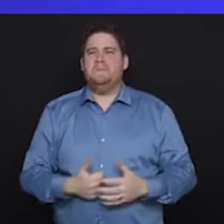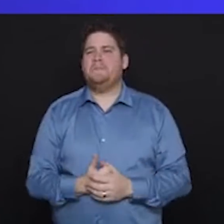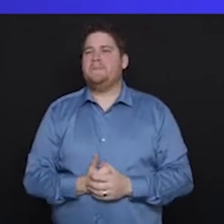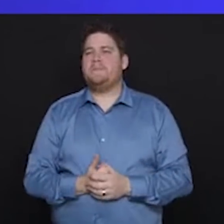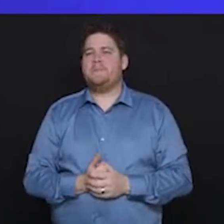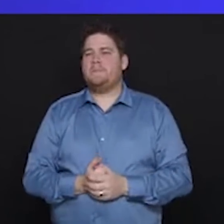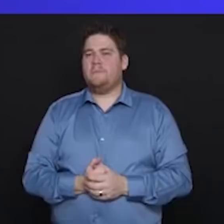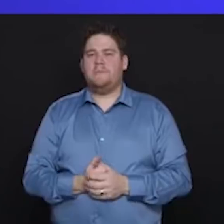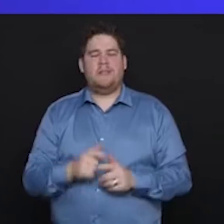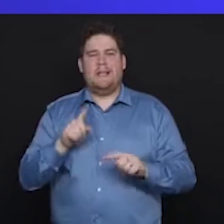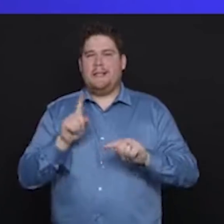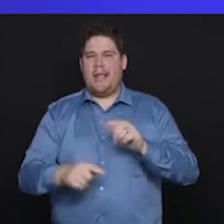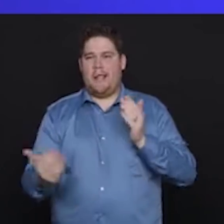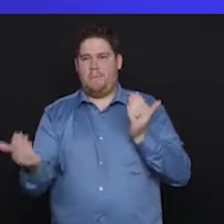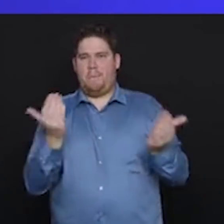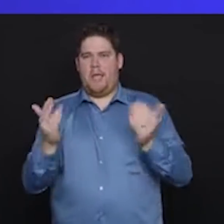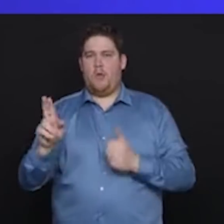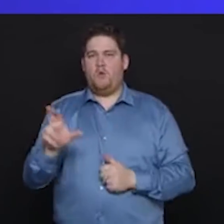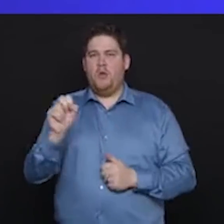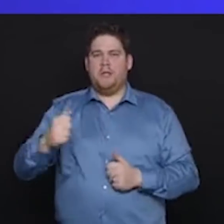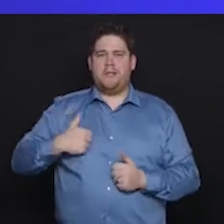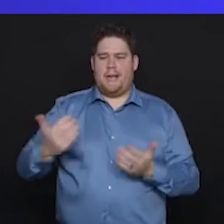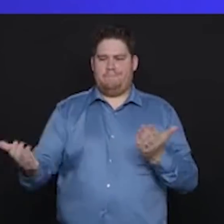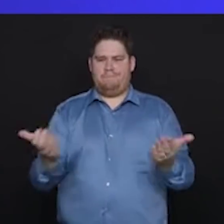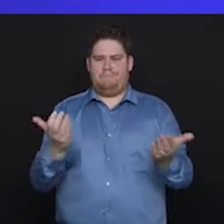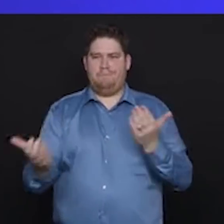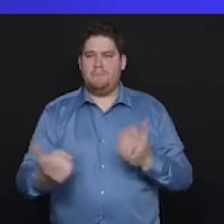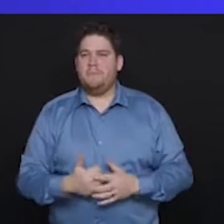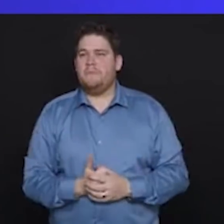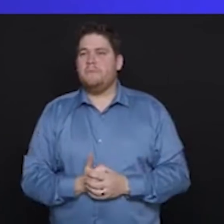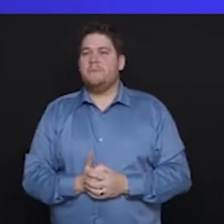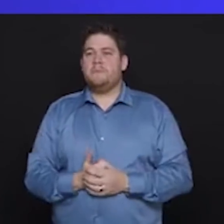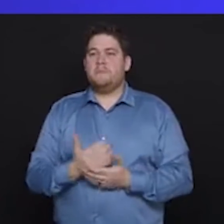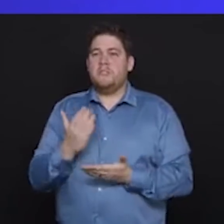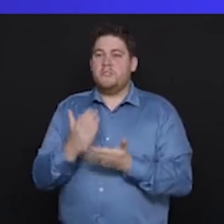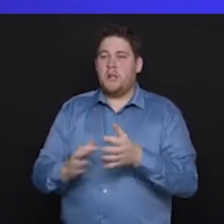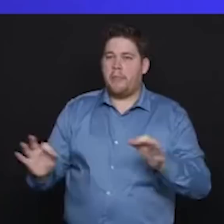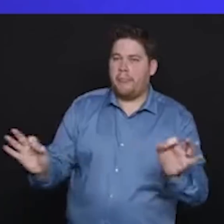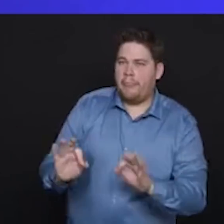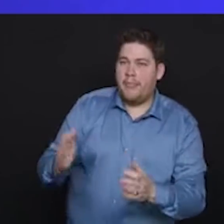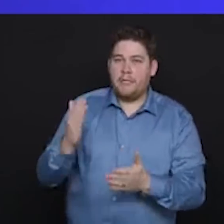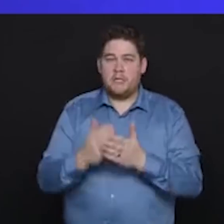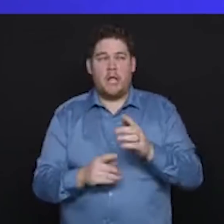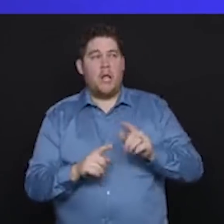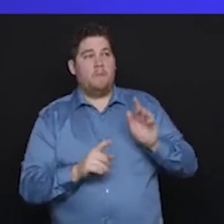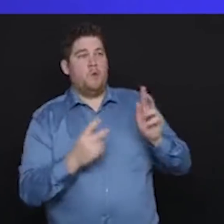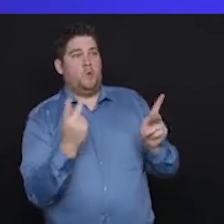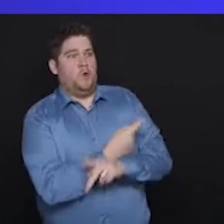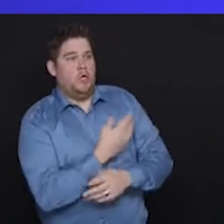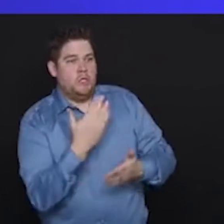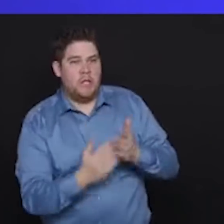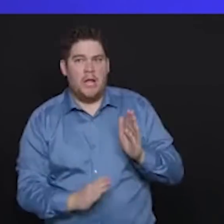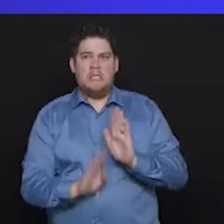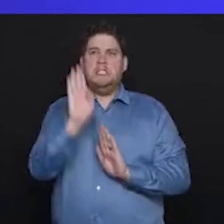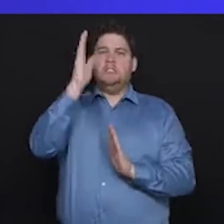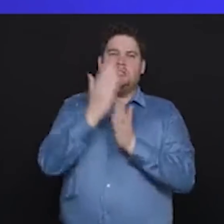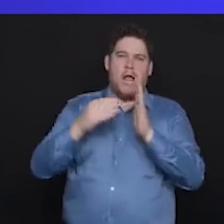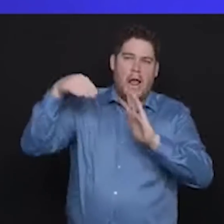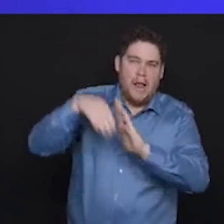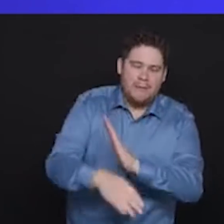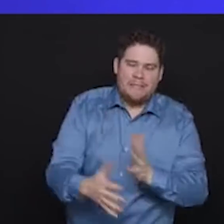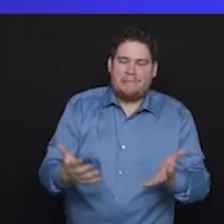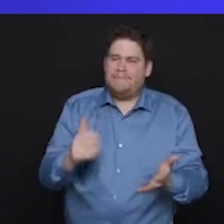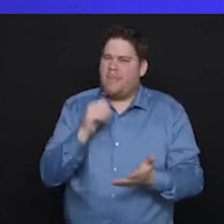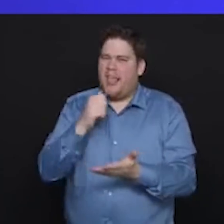much difference. I think the scenarios that we have, or I believe the scenarios that we have used, are ones that will keep us in good stead.